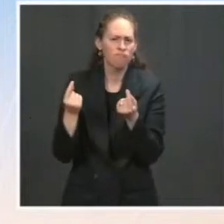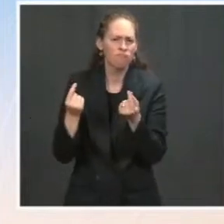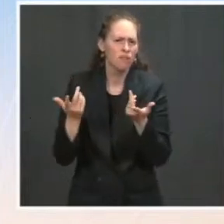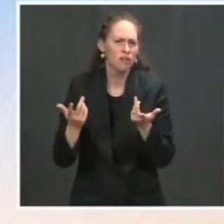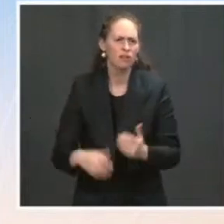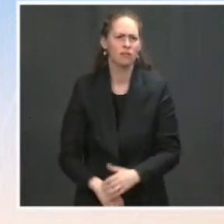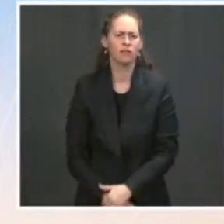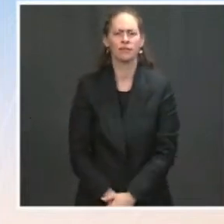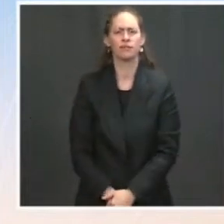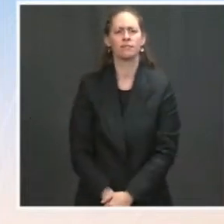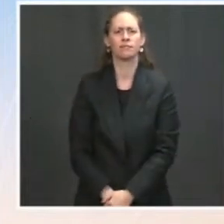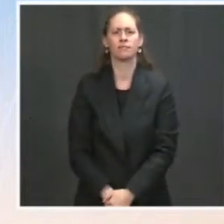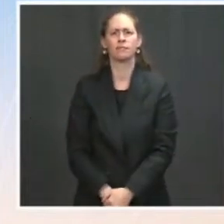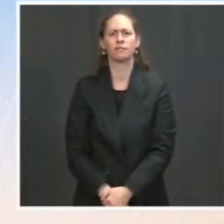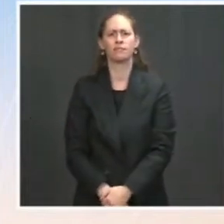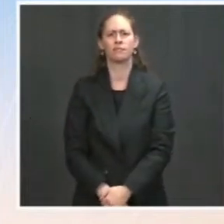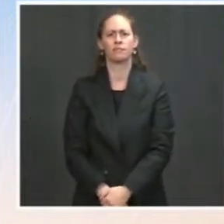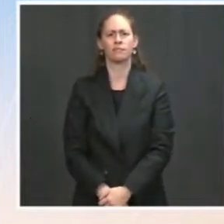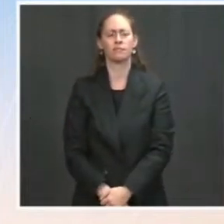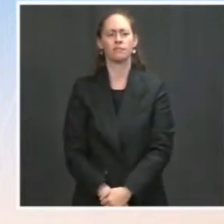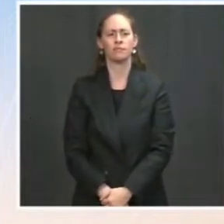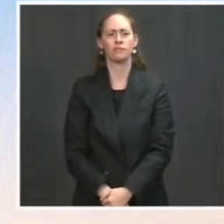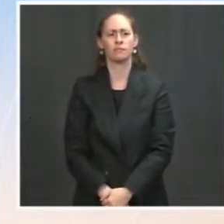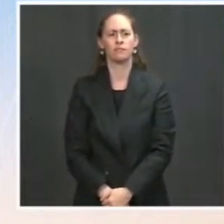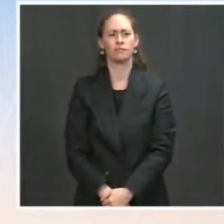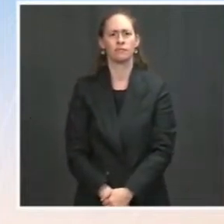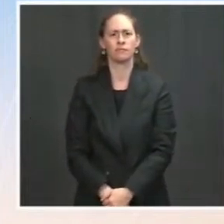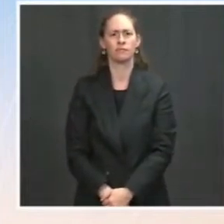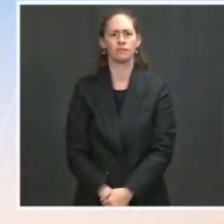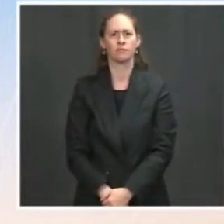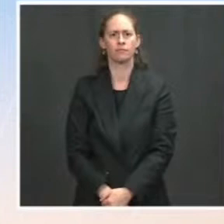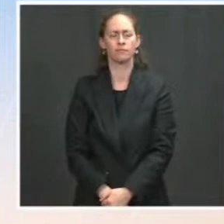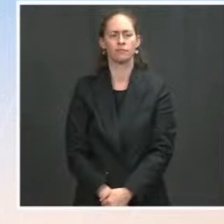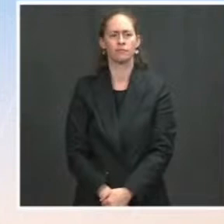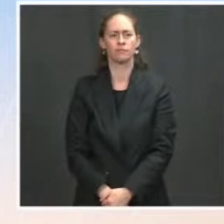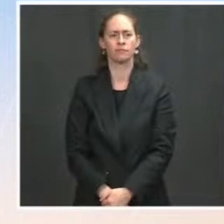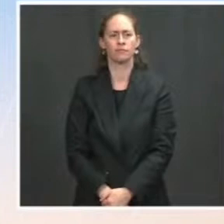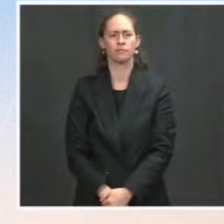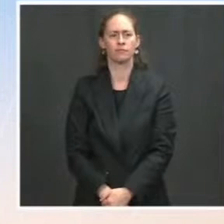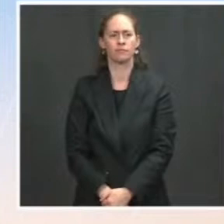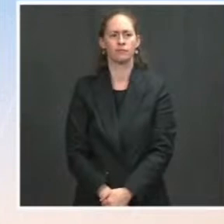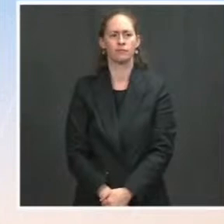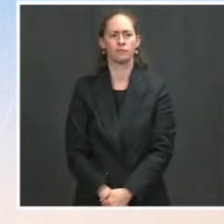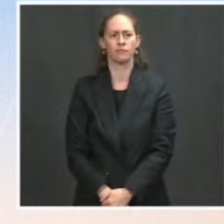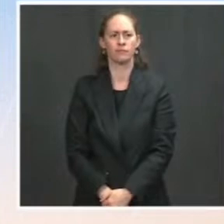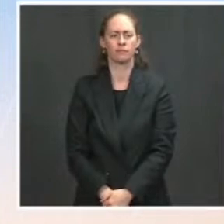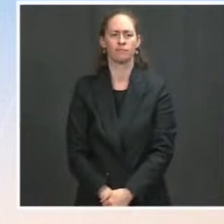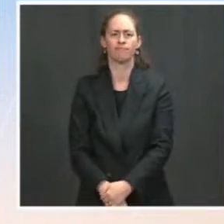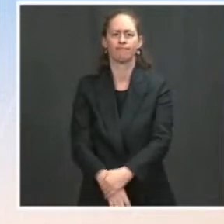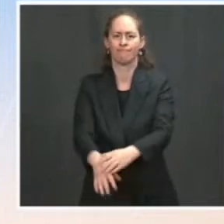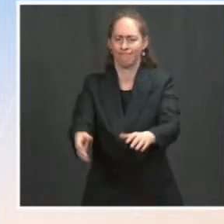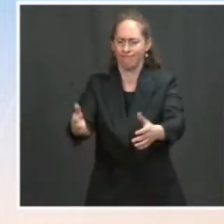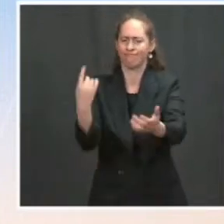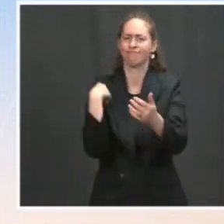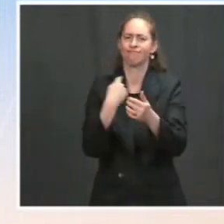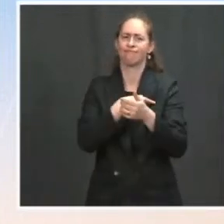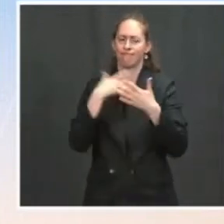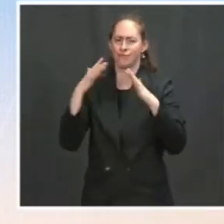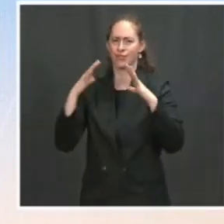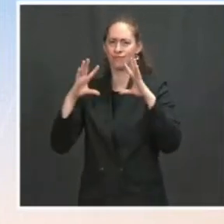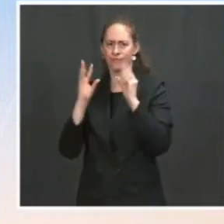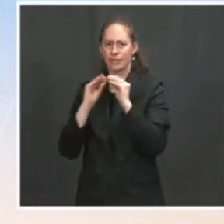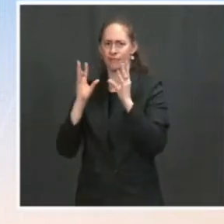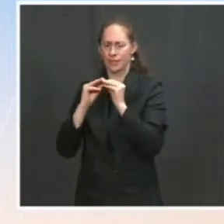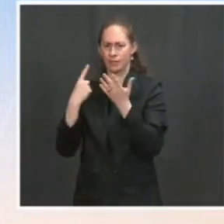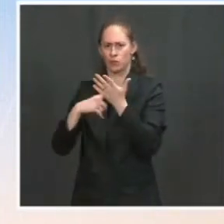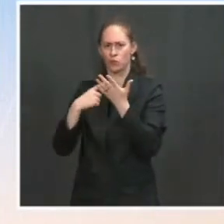meeting regularly, many times a day, about a range of options. I'm not going to get ahead of those options, and at this point in time, I would just reiterate,